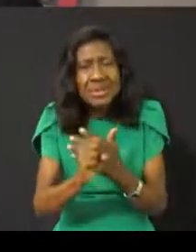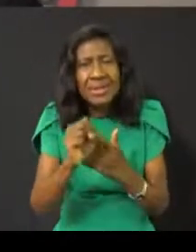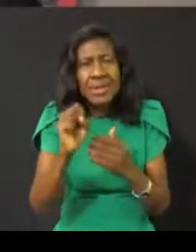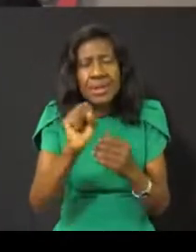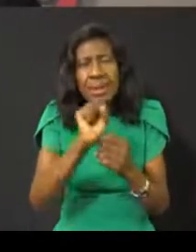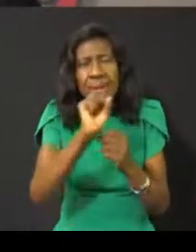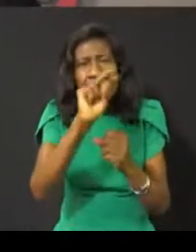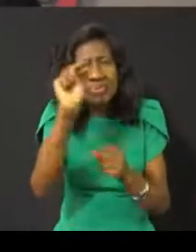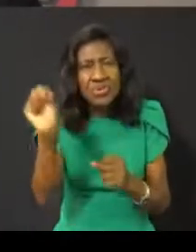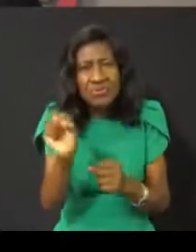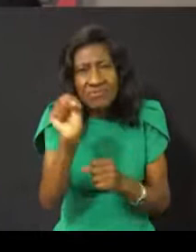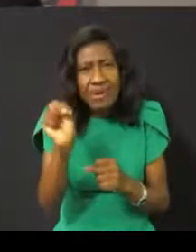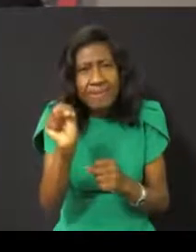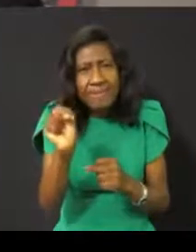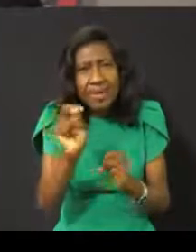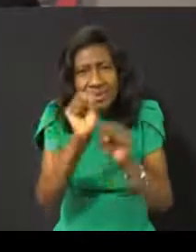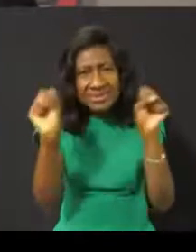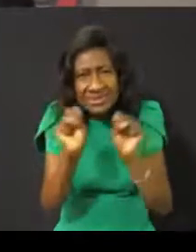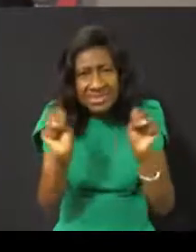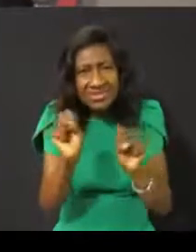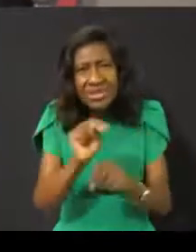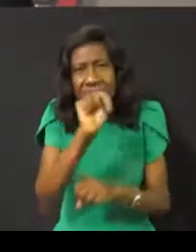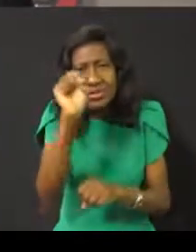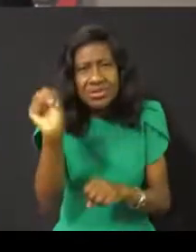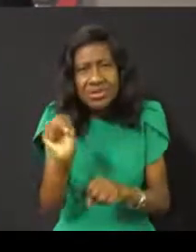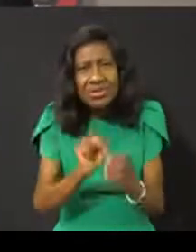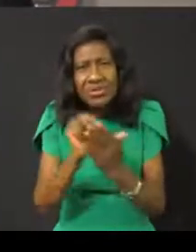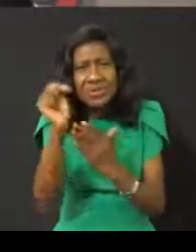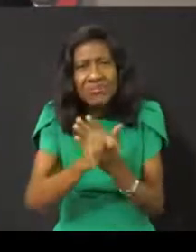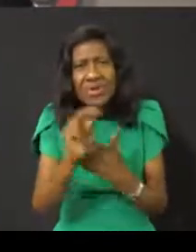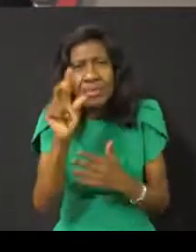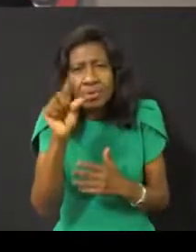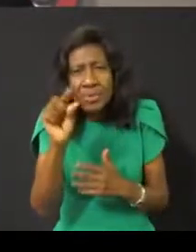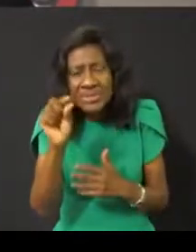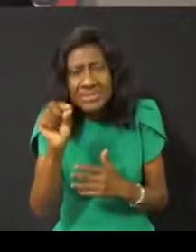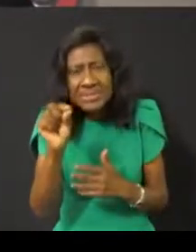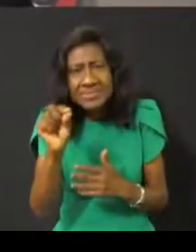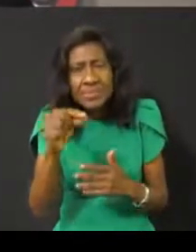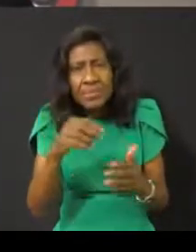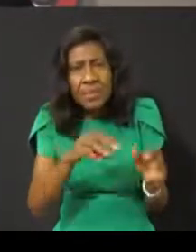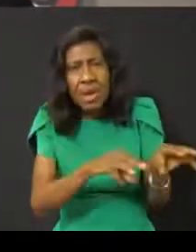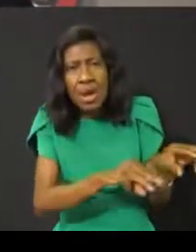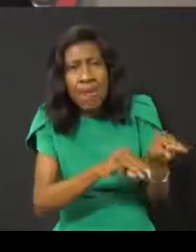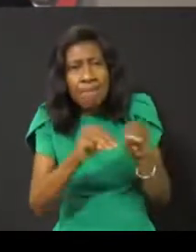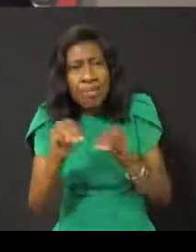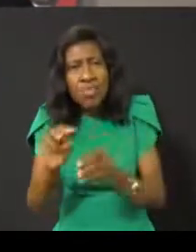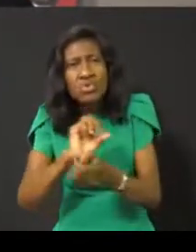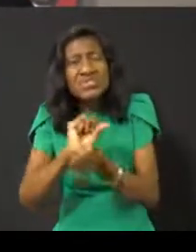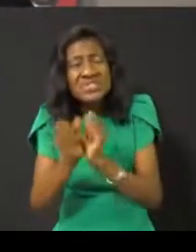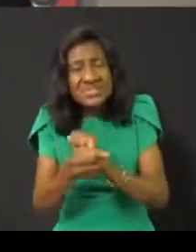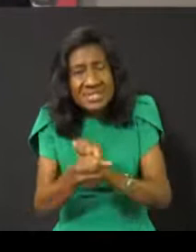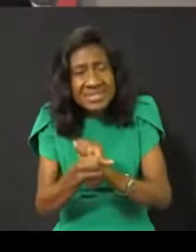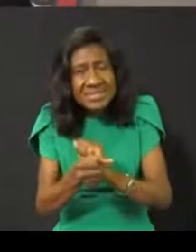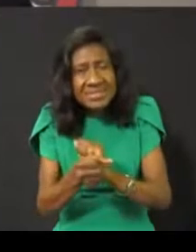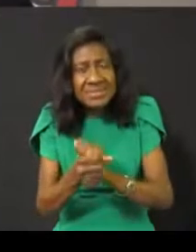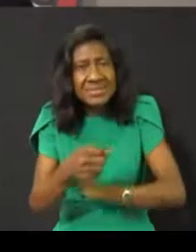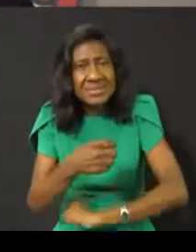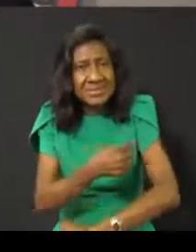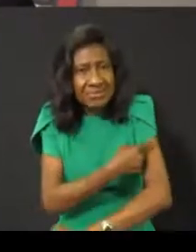At phase 4, we are removing quarantine requirements for most vaccinated